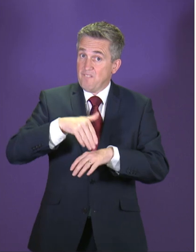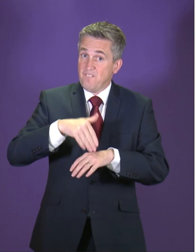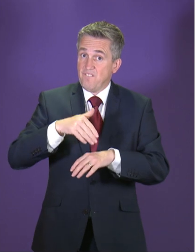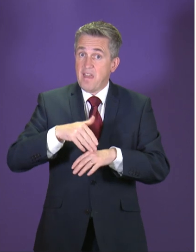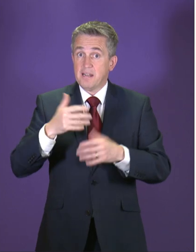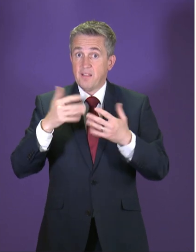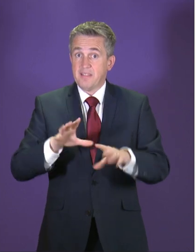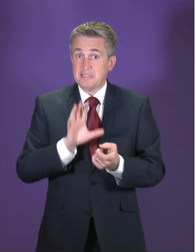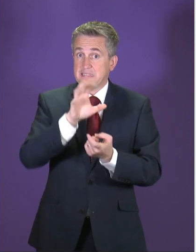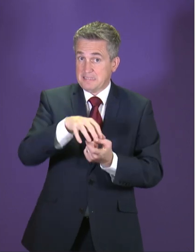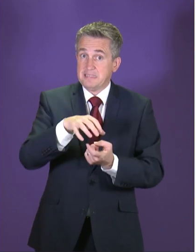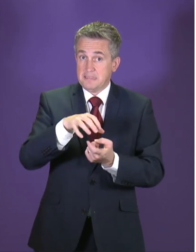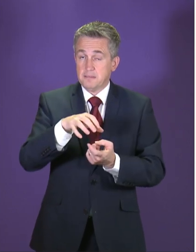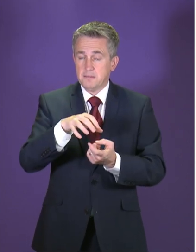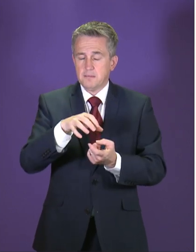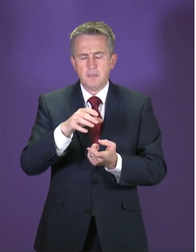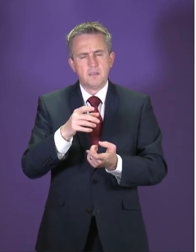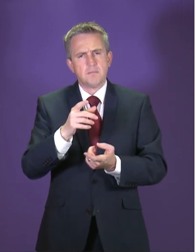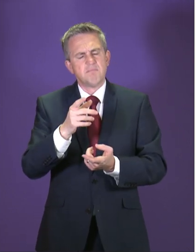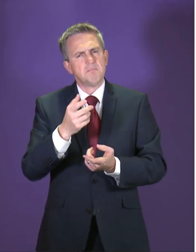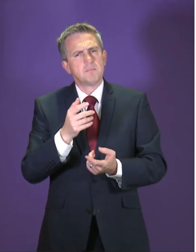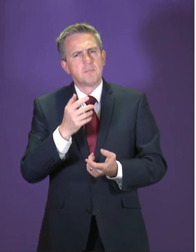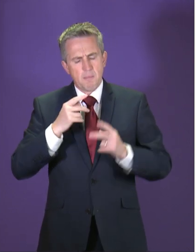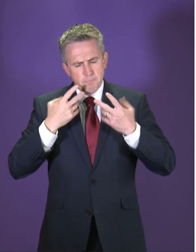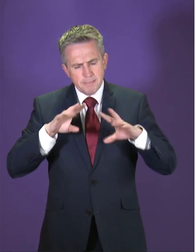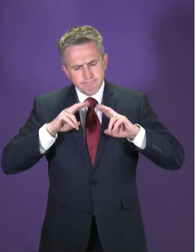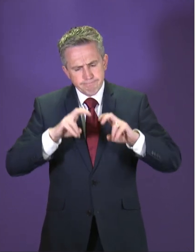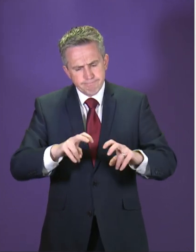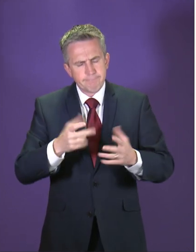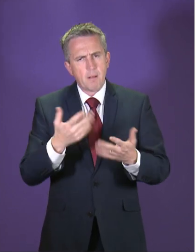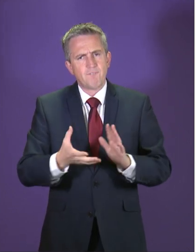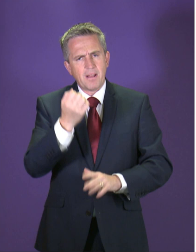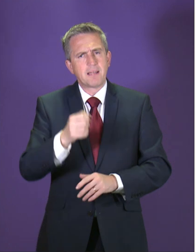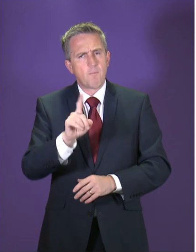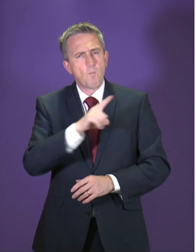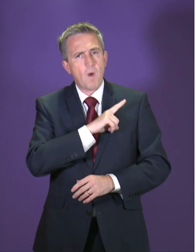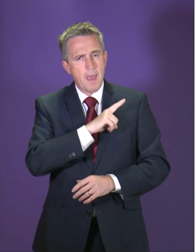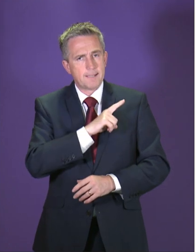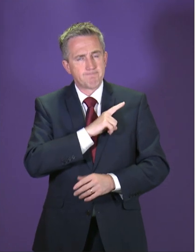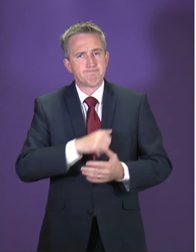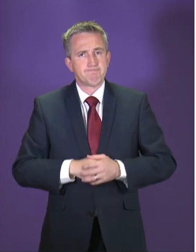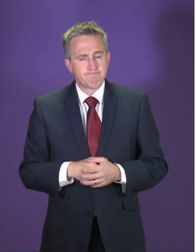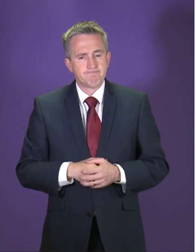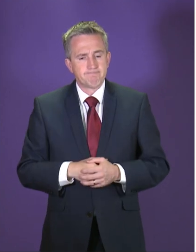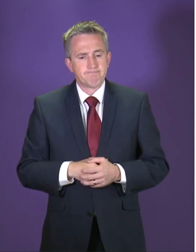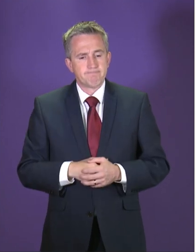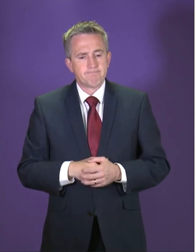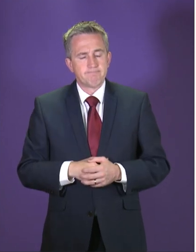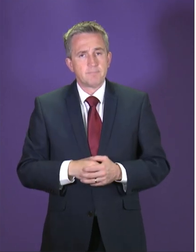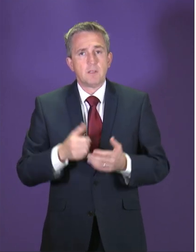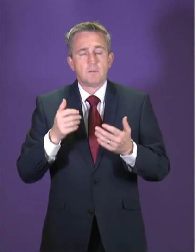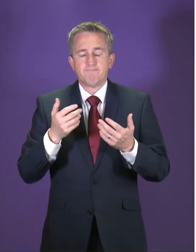a few minutes to explain to you why I think this is so. It's news to no one